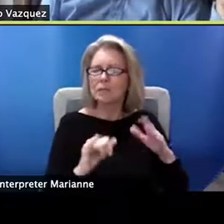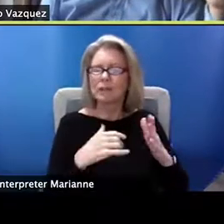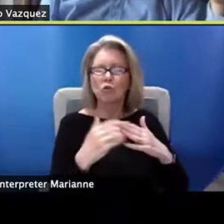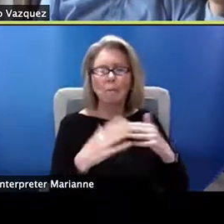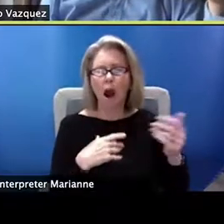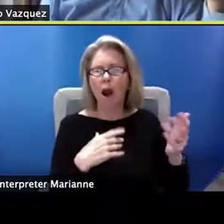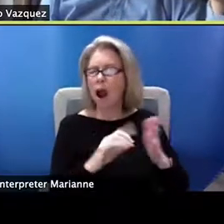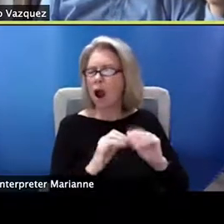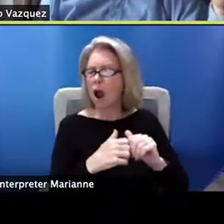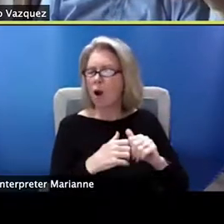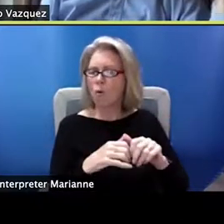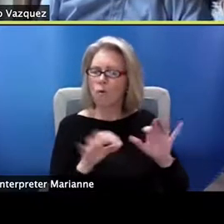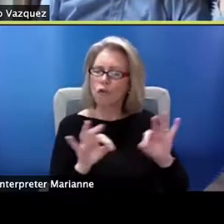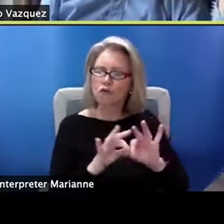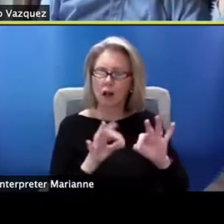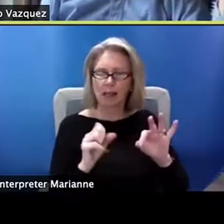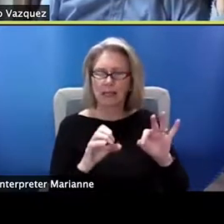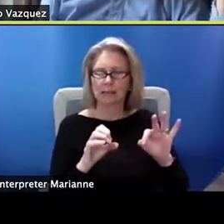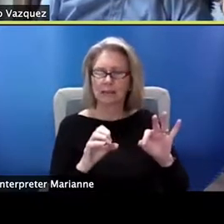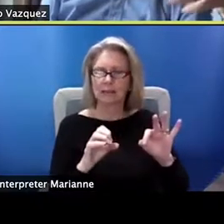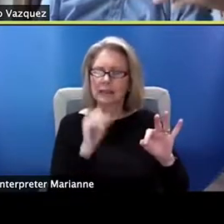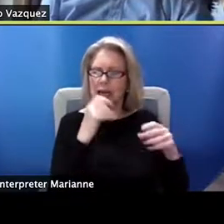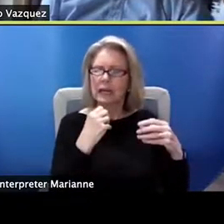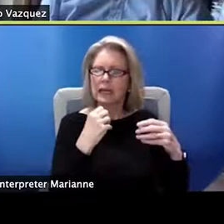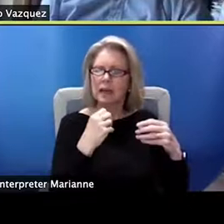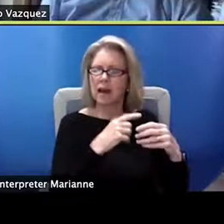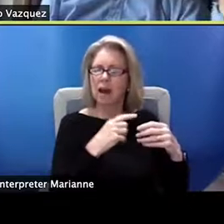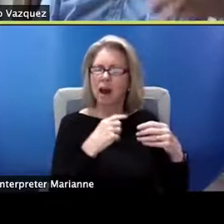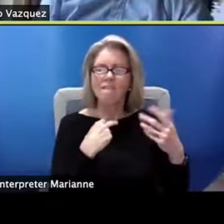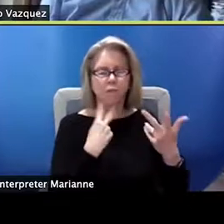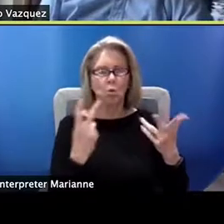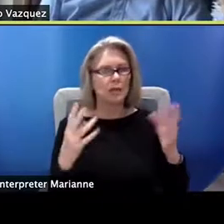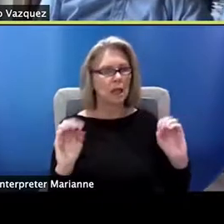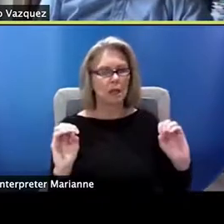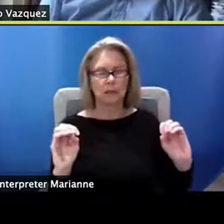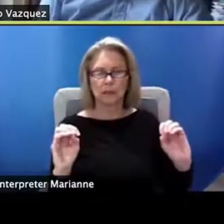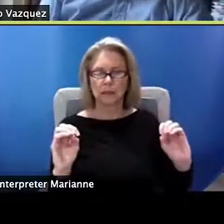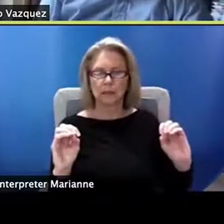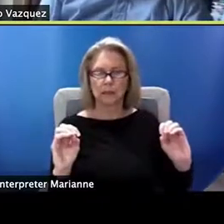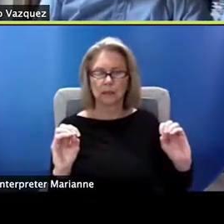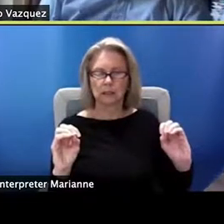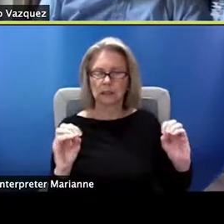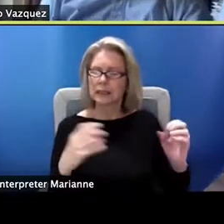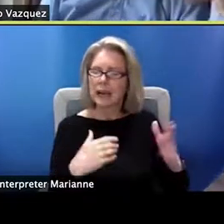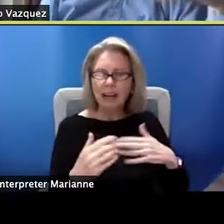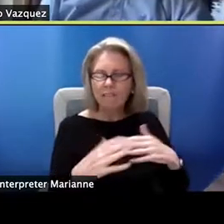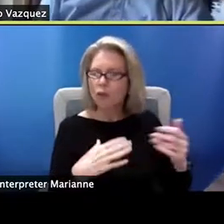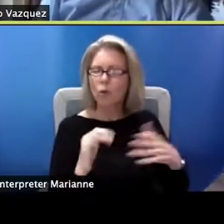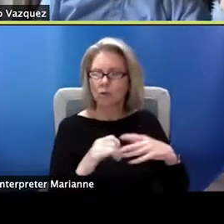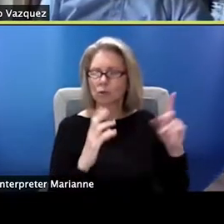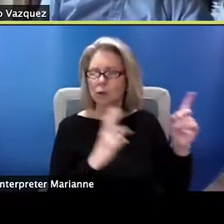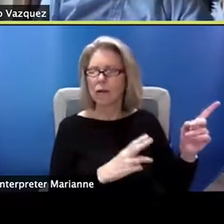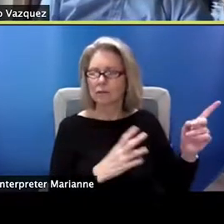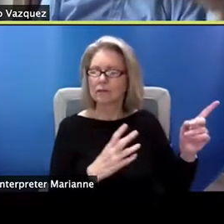is, didn't give them a voice. How they were voiceless, even knowing the most sophisticated philosophy of the West. That was